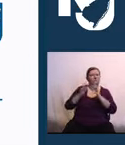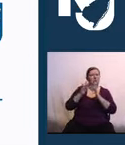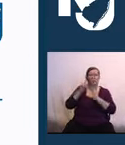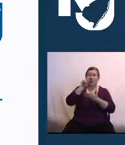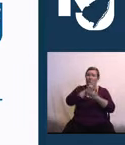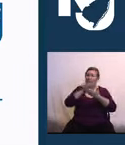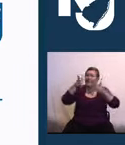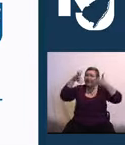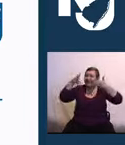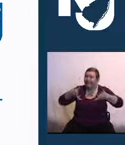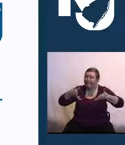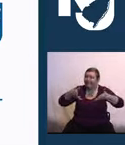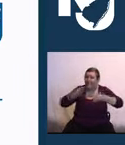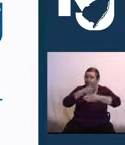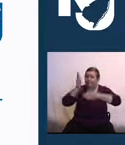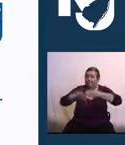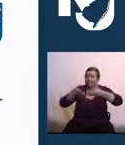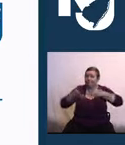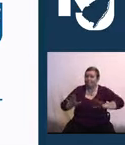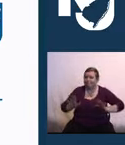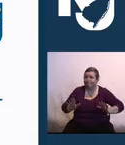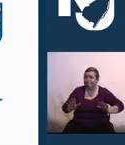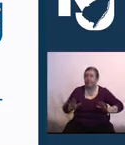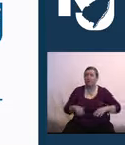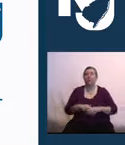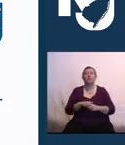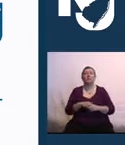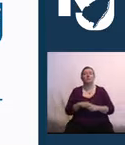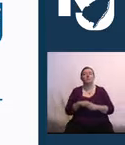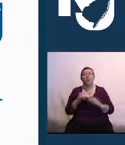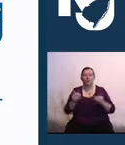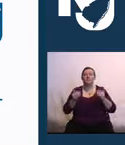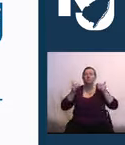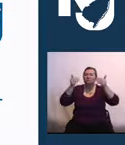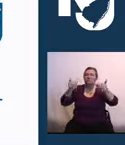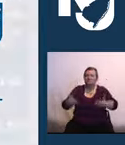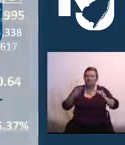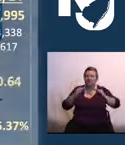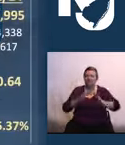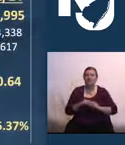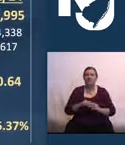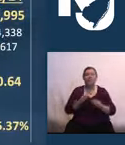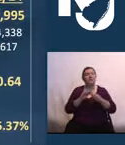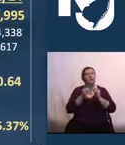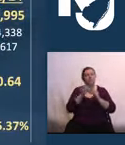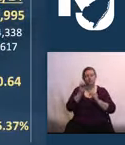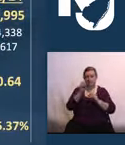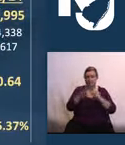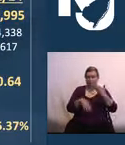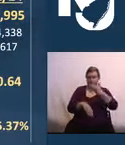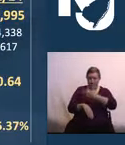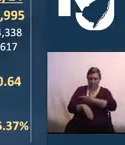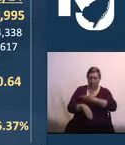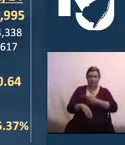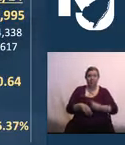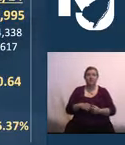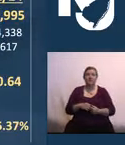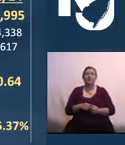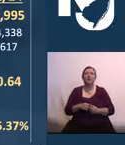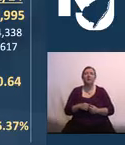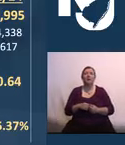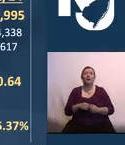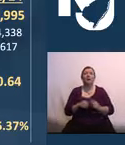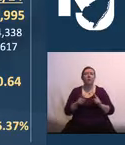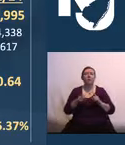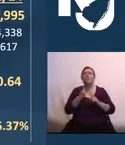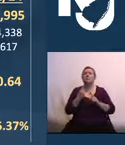enrollment. And with those announcements out of the way, let's get to the numbers. We'll start with the latest